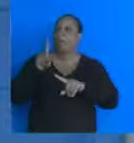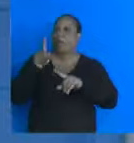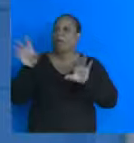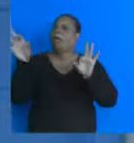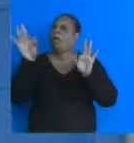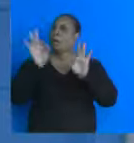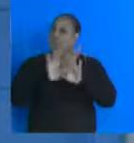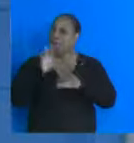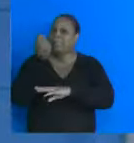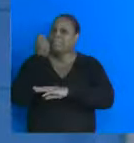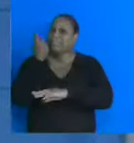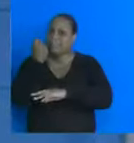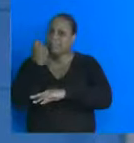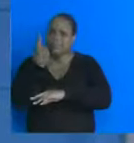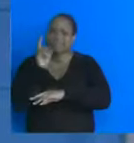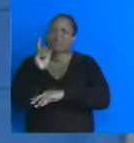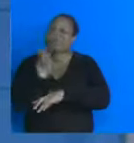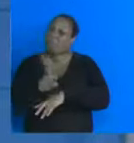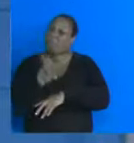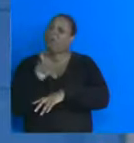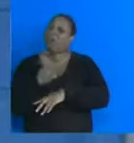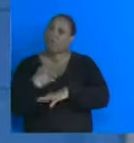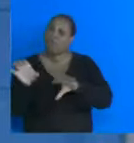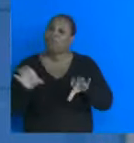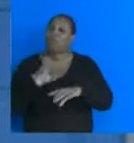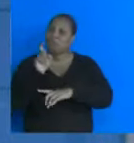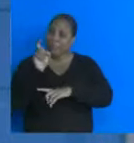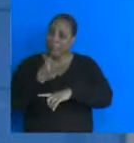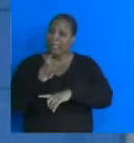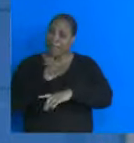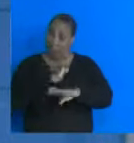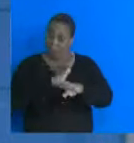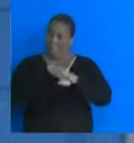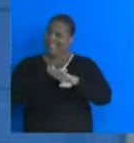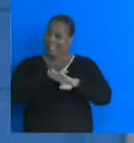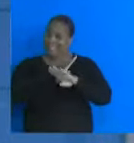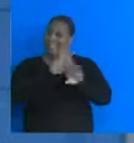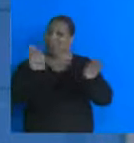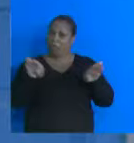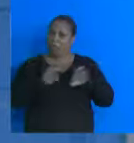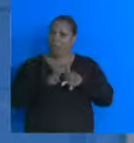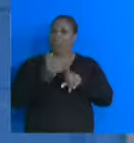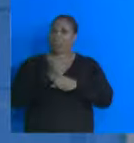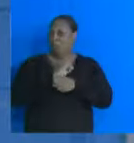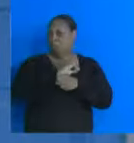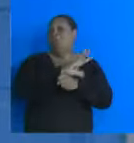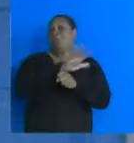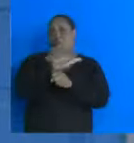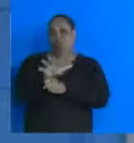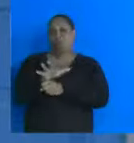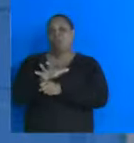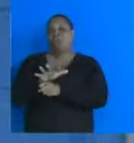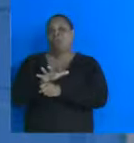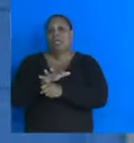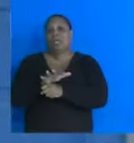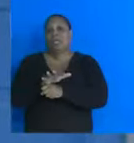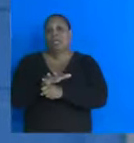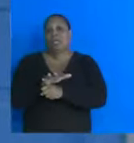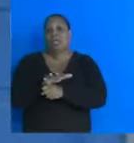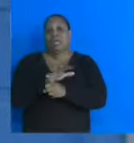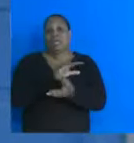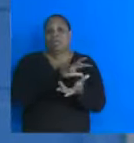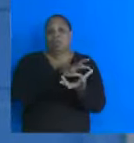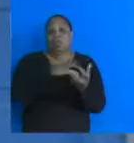understand that we must do what we have to protect our people from the coronavirus variants that are devastating